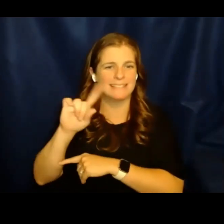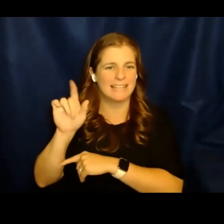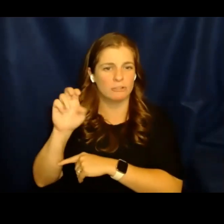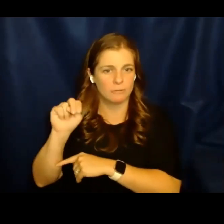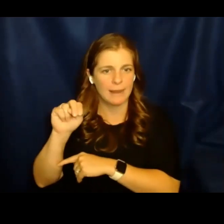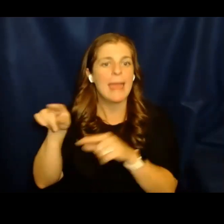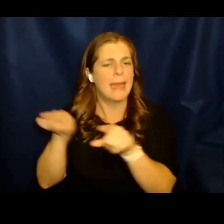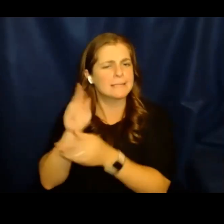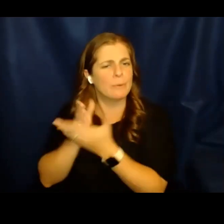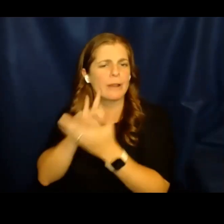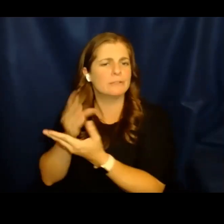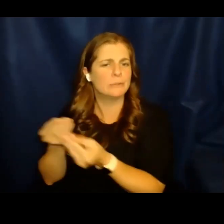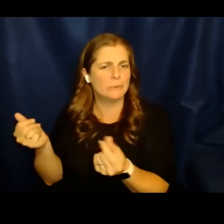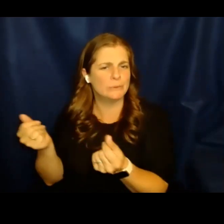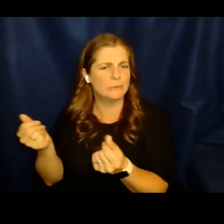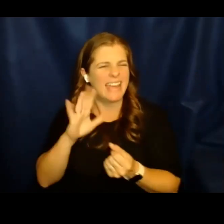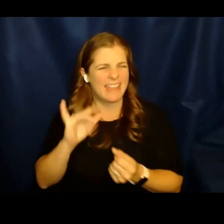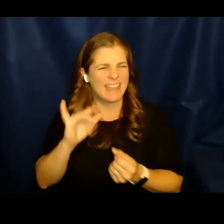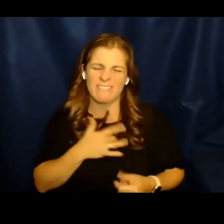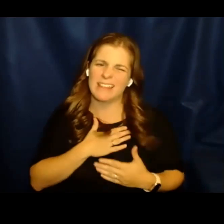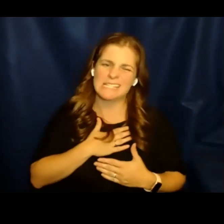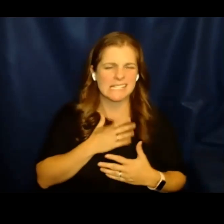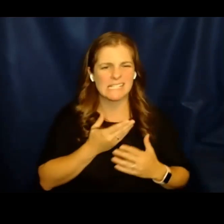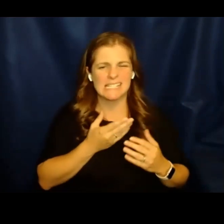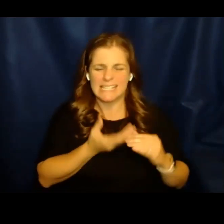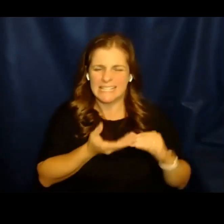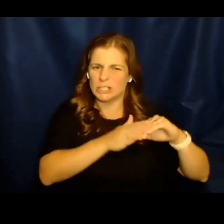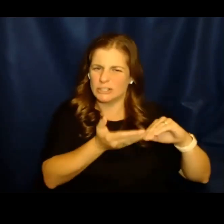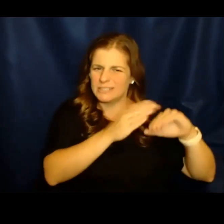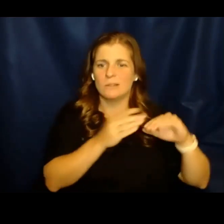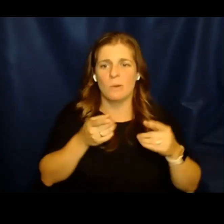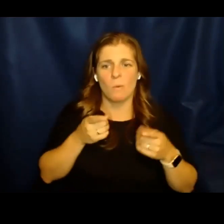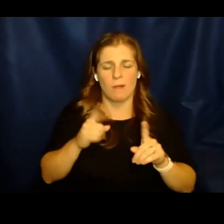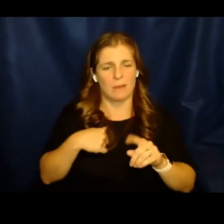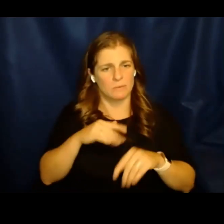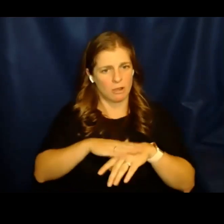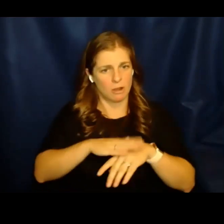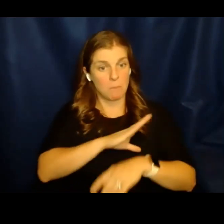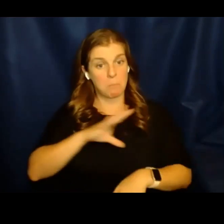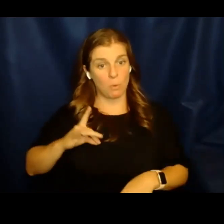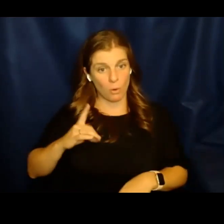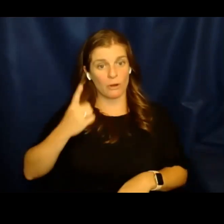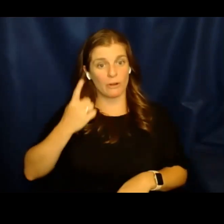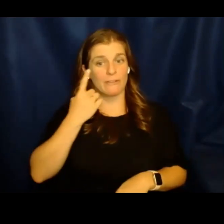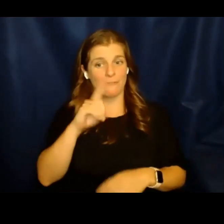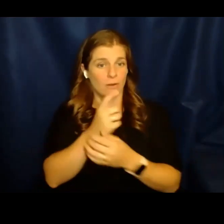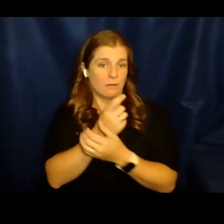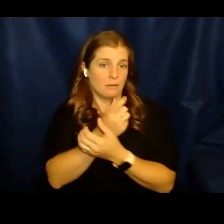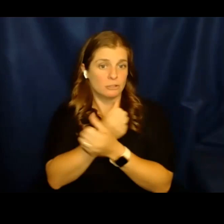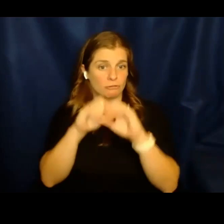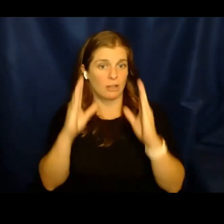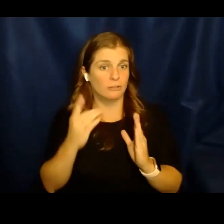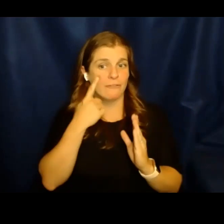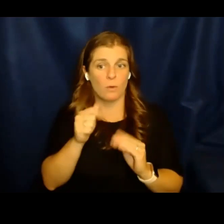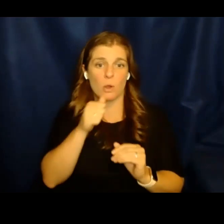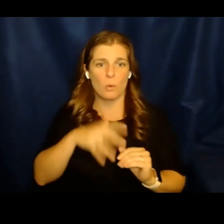when, as someone who was on the board of a shelter for unhoused women